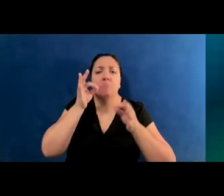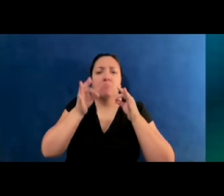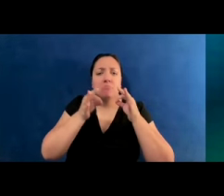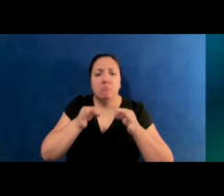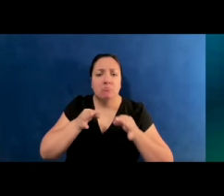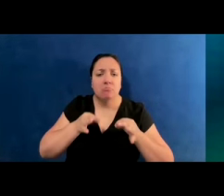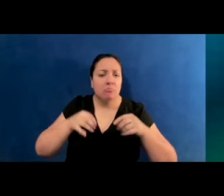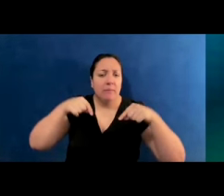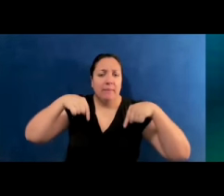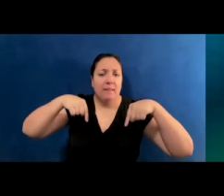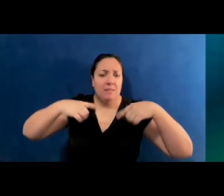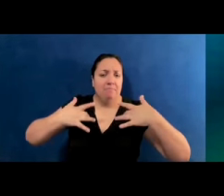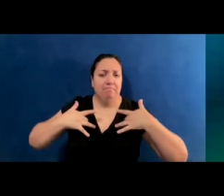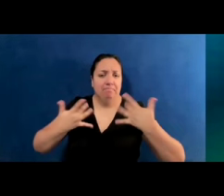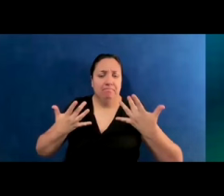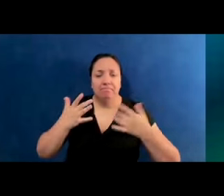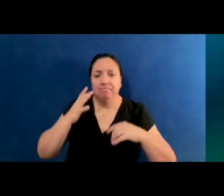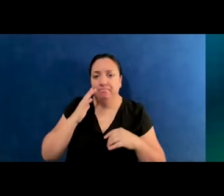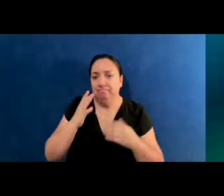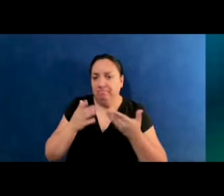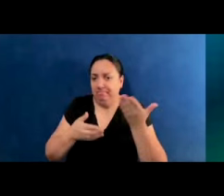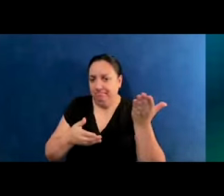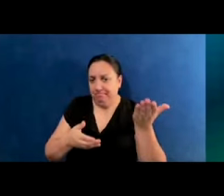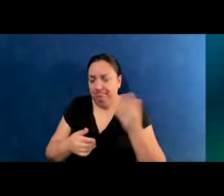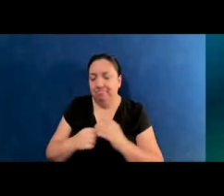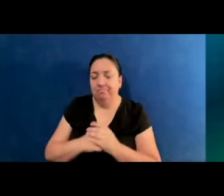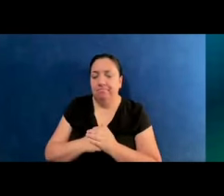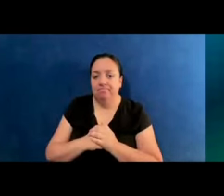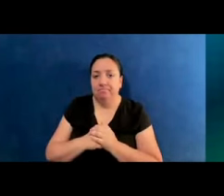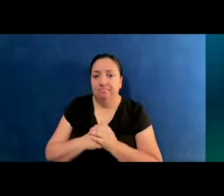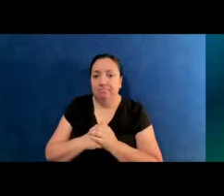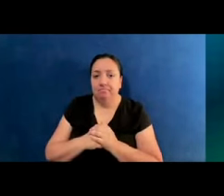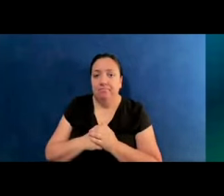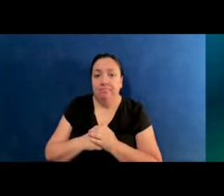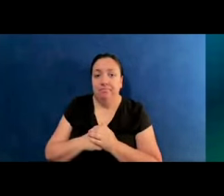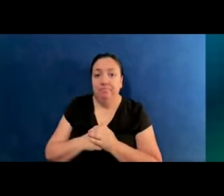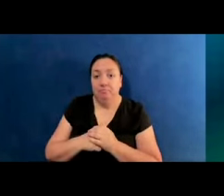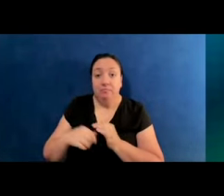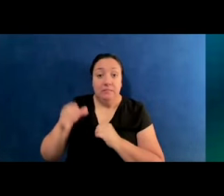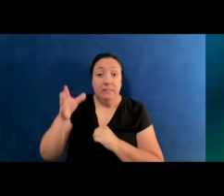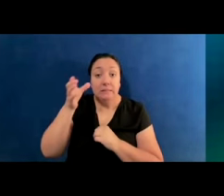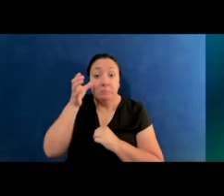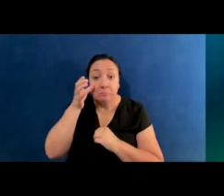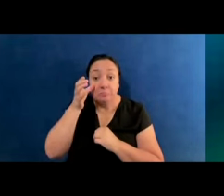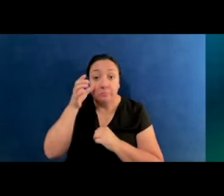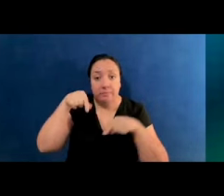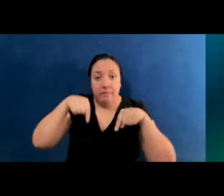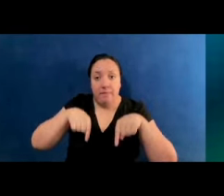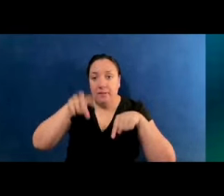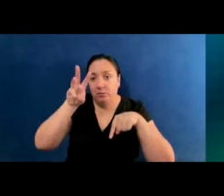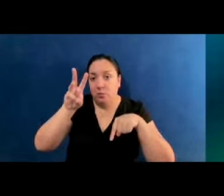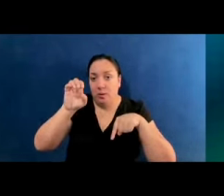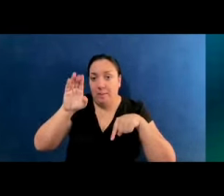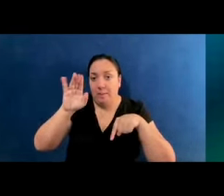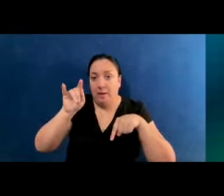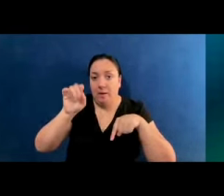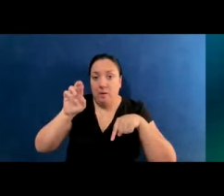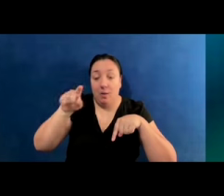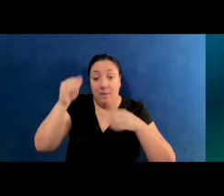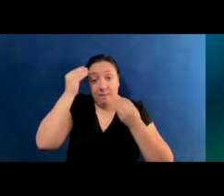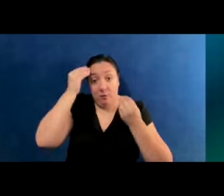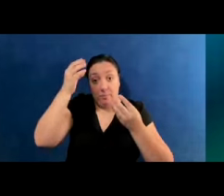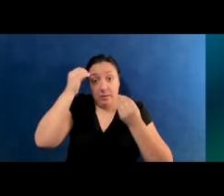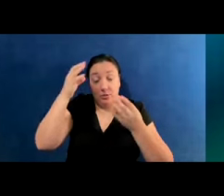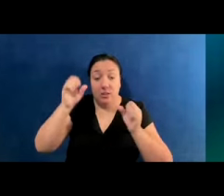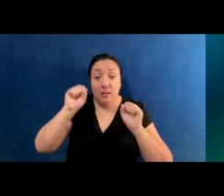through. On the next slide, listening to the webinar. The audio for today's webinar can